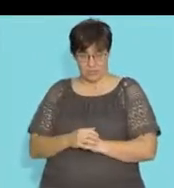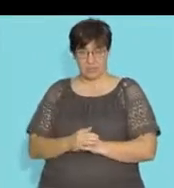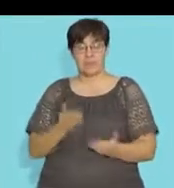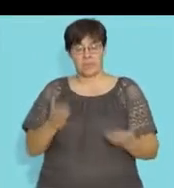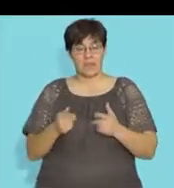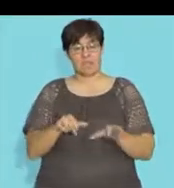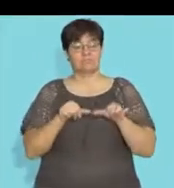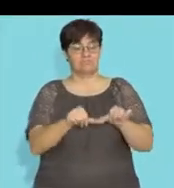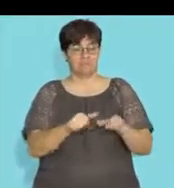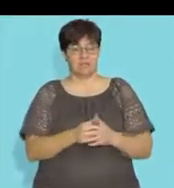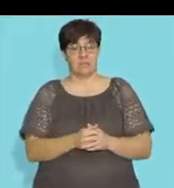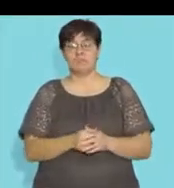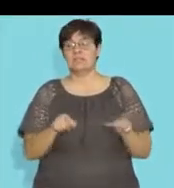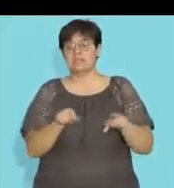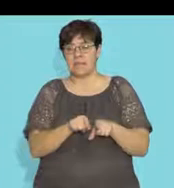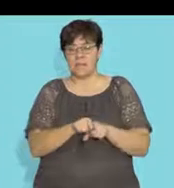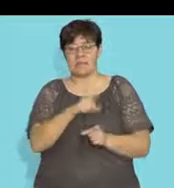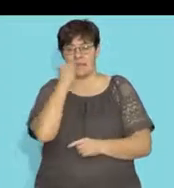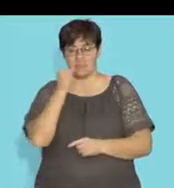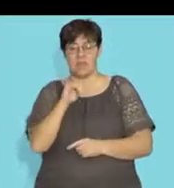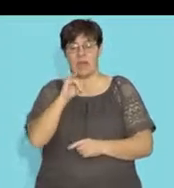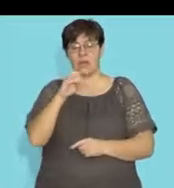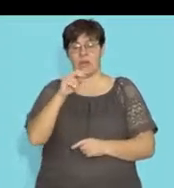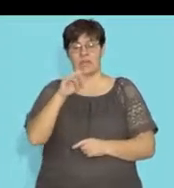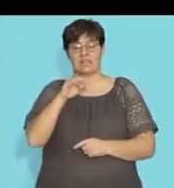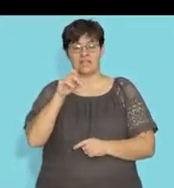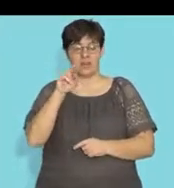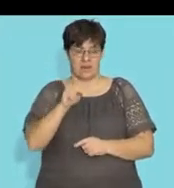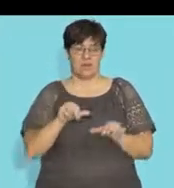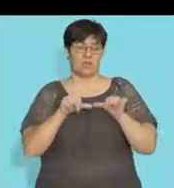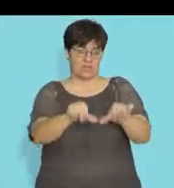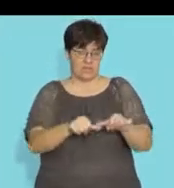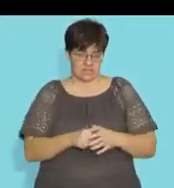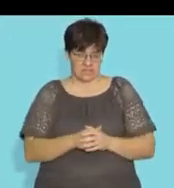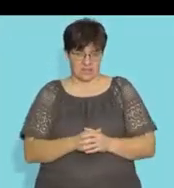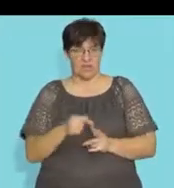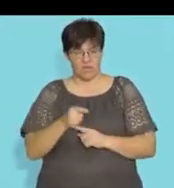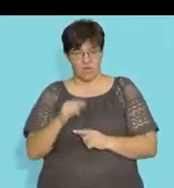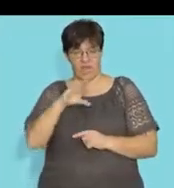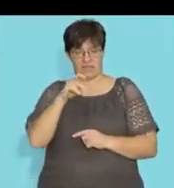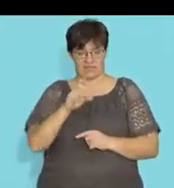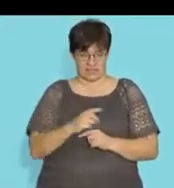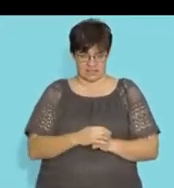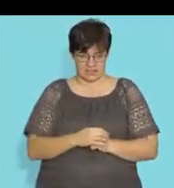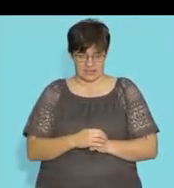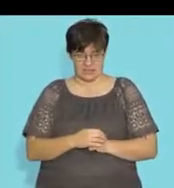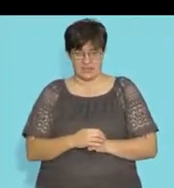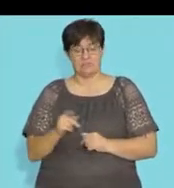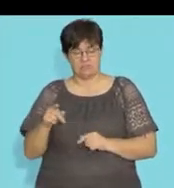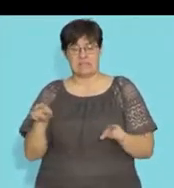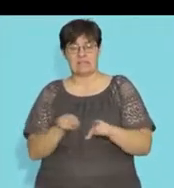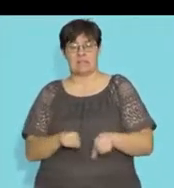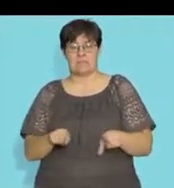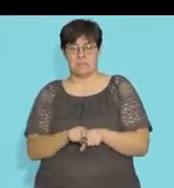equilibrium constant for an acid is also called the ionization constant for the acid, will then be